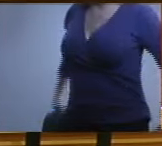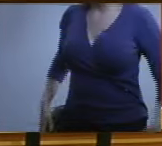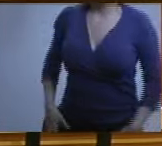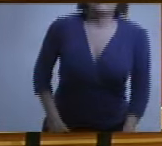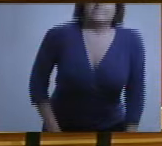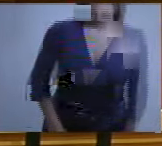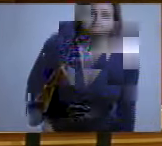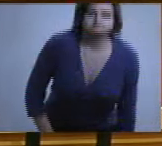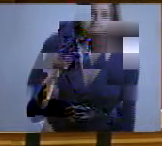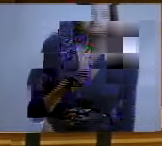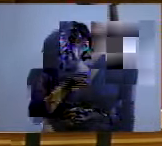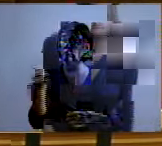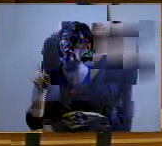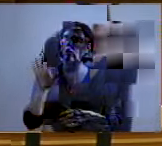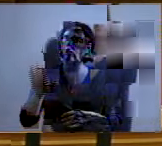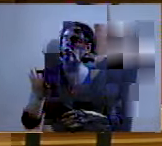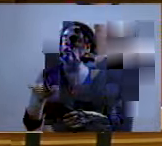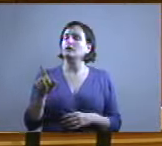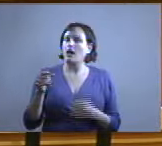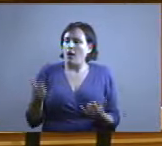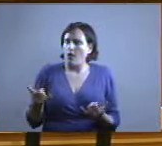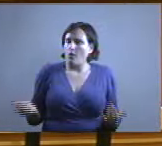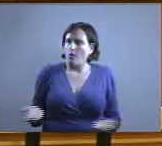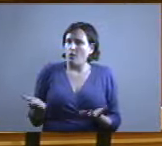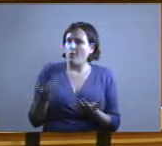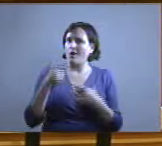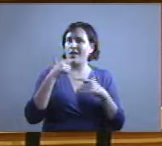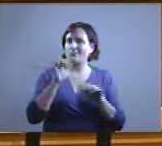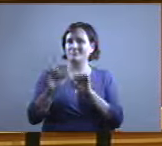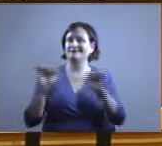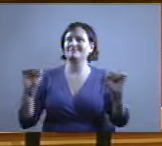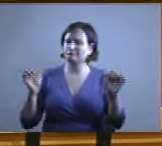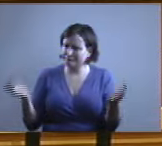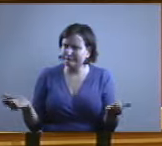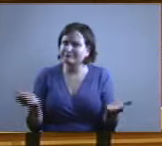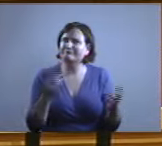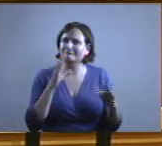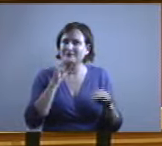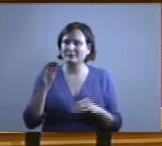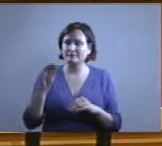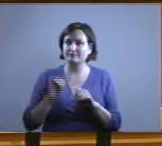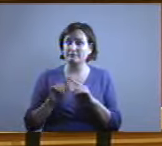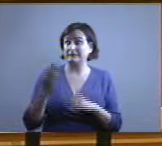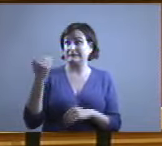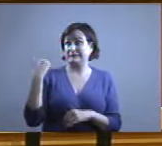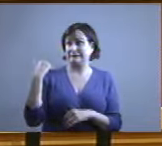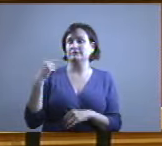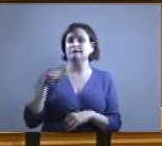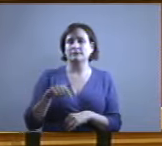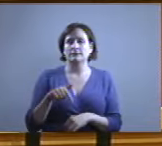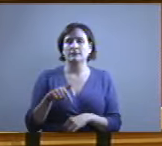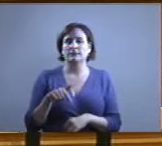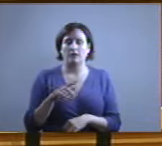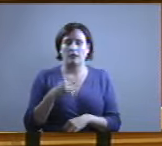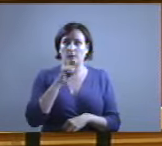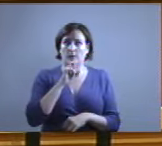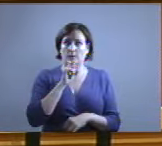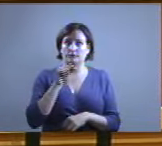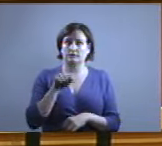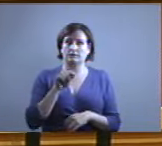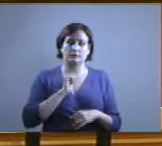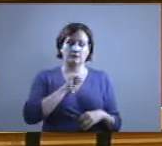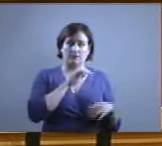the San who fought, during that process, the illegitimate state used African taxes to marginalize their own